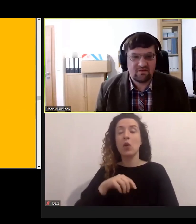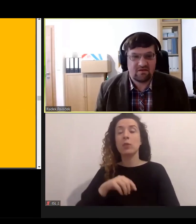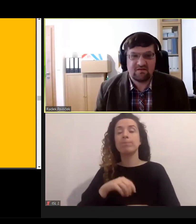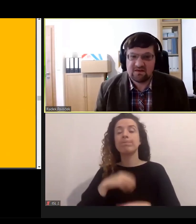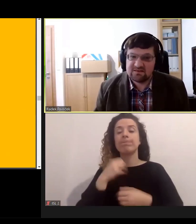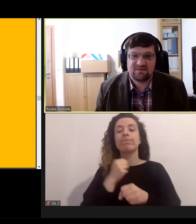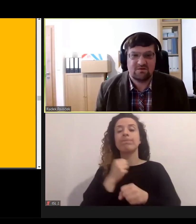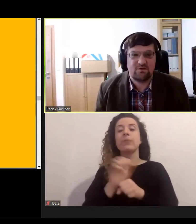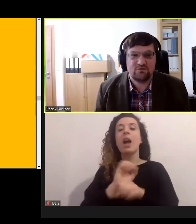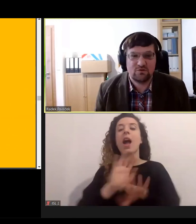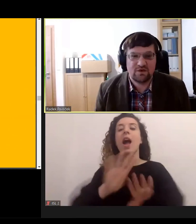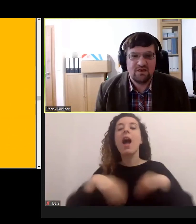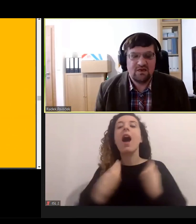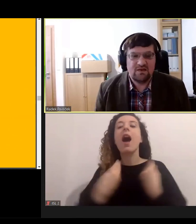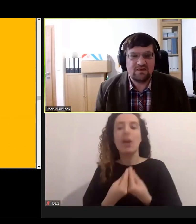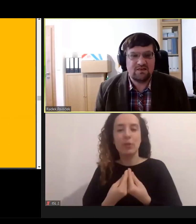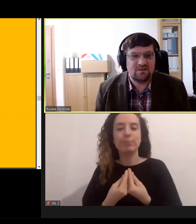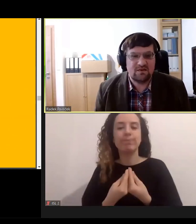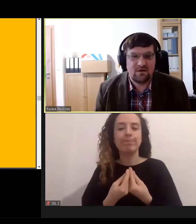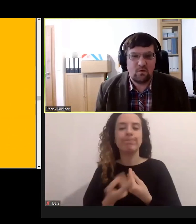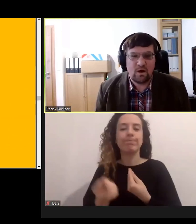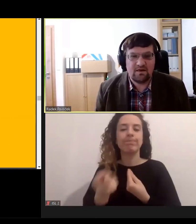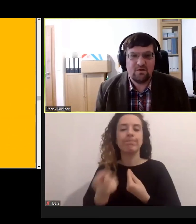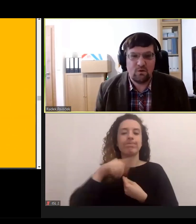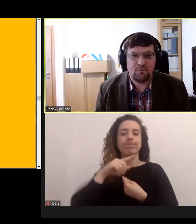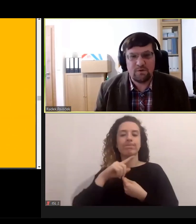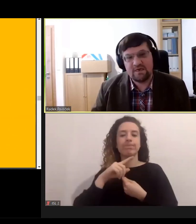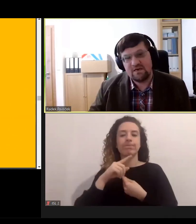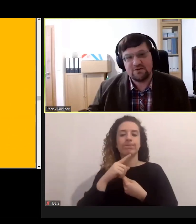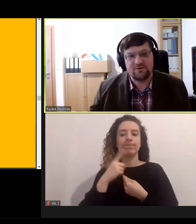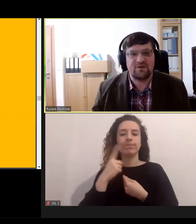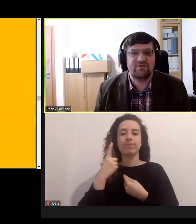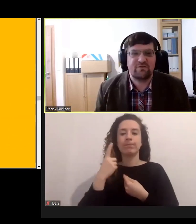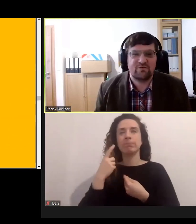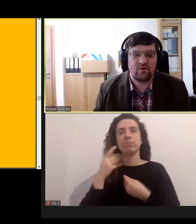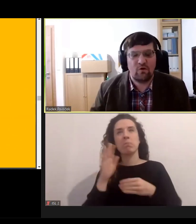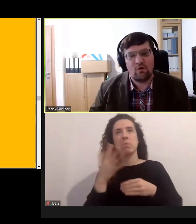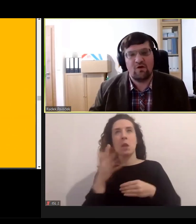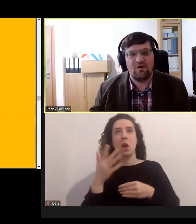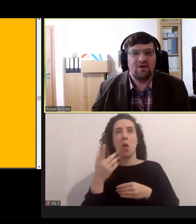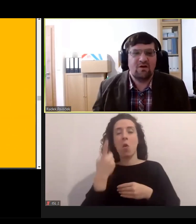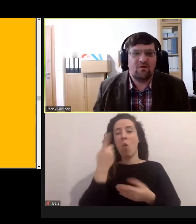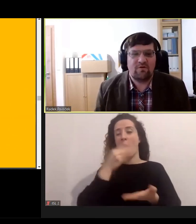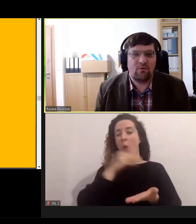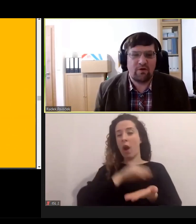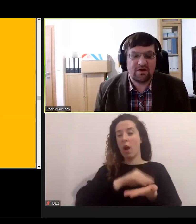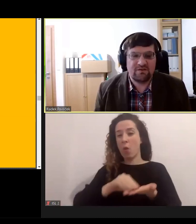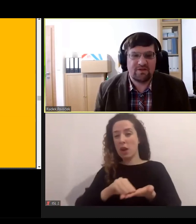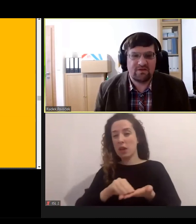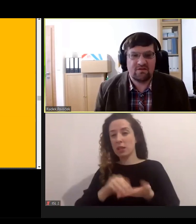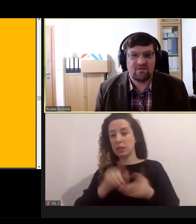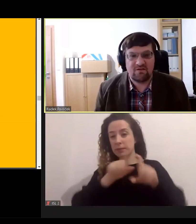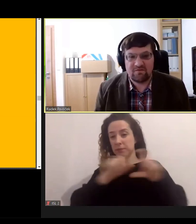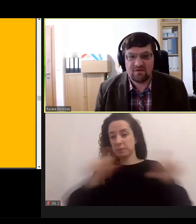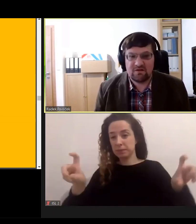can be used very easily. And one thing which is